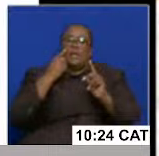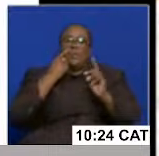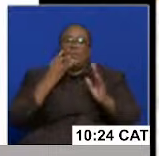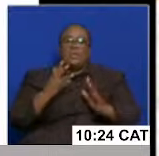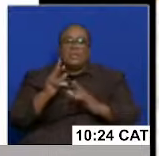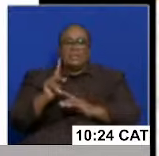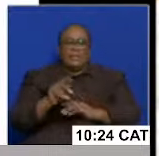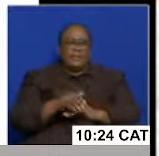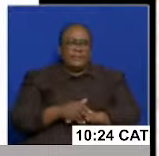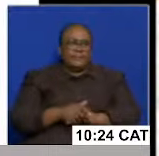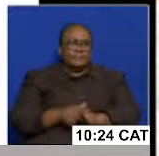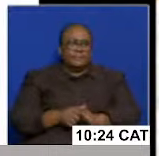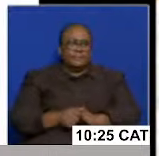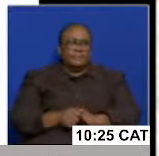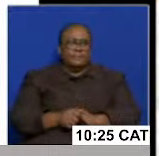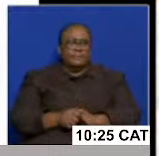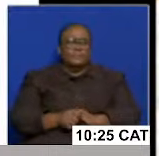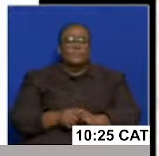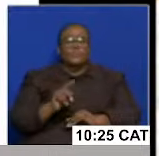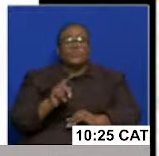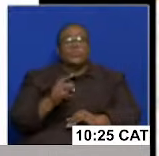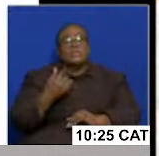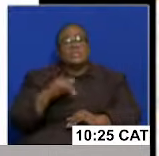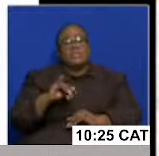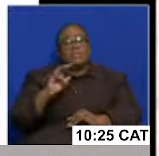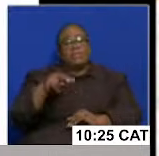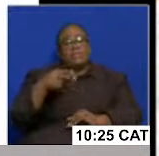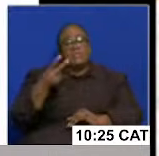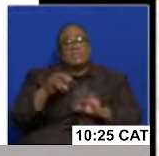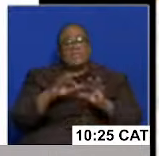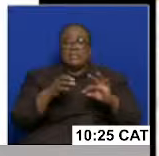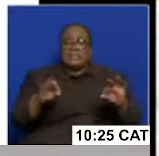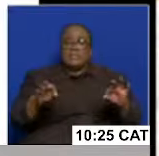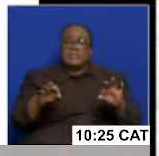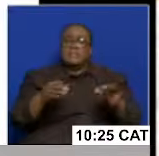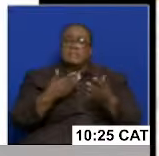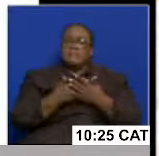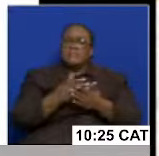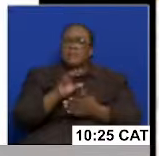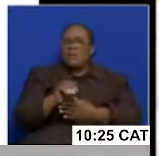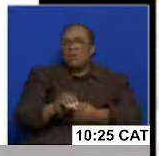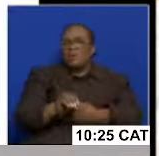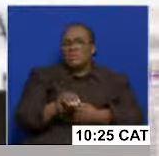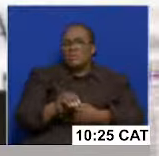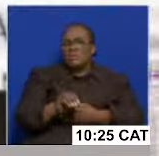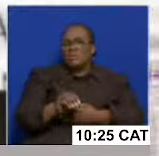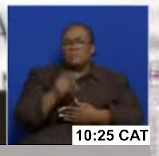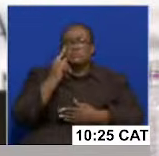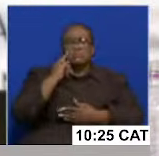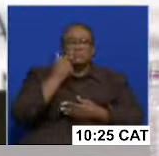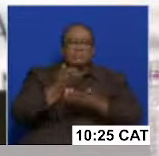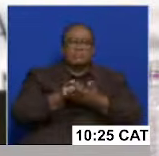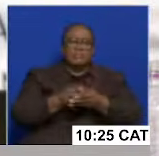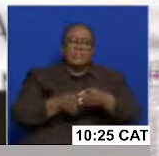that second sentence, can I please ask you to turn to your exhibit bundle? That's your file number 2.